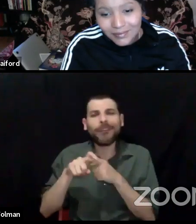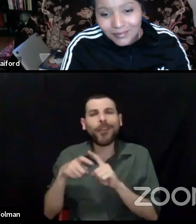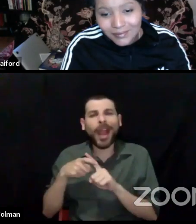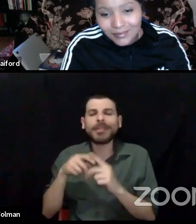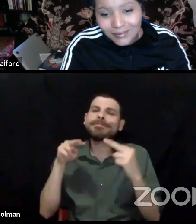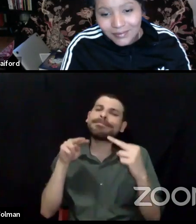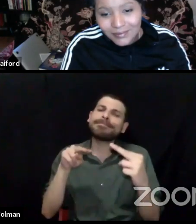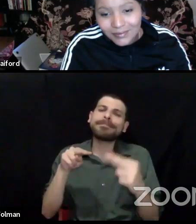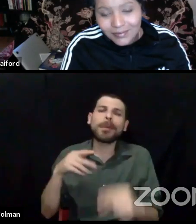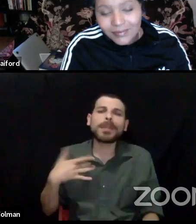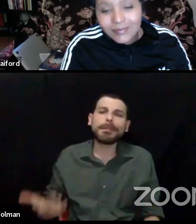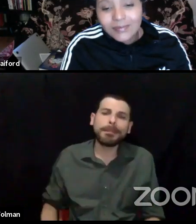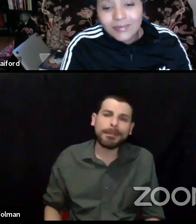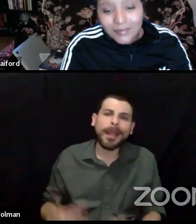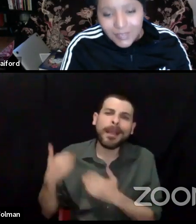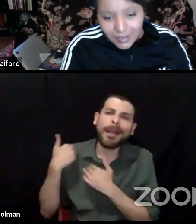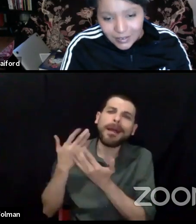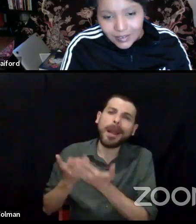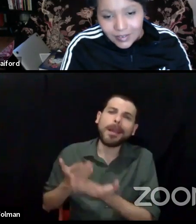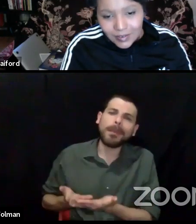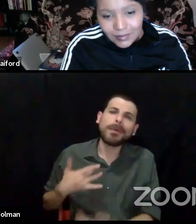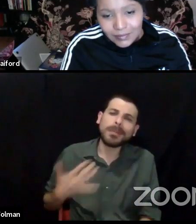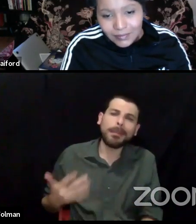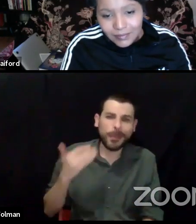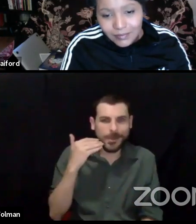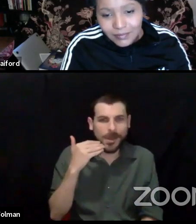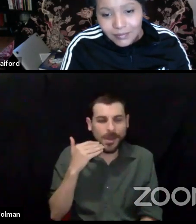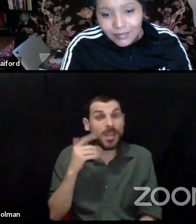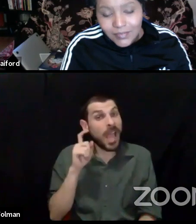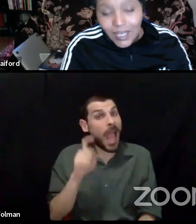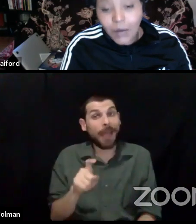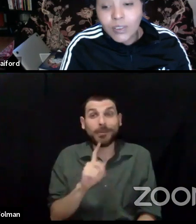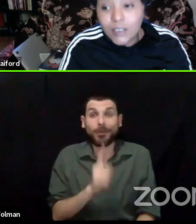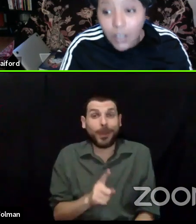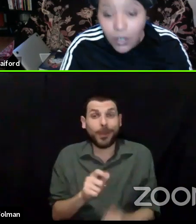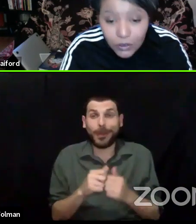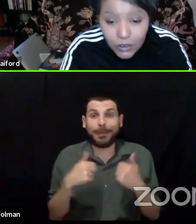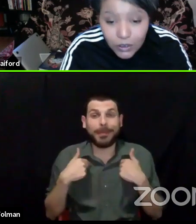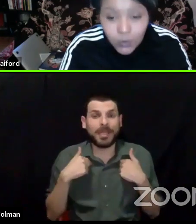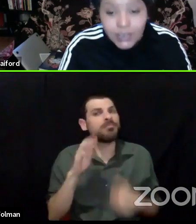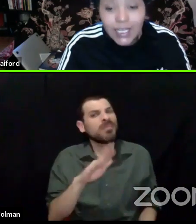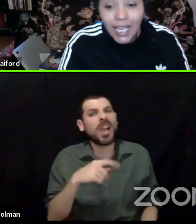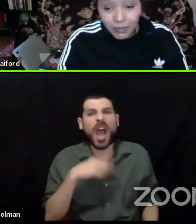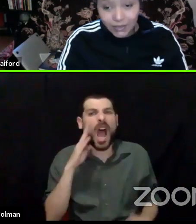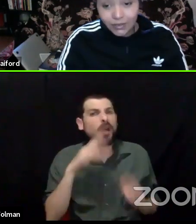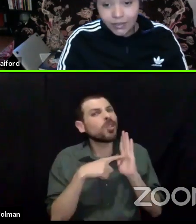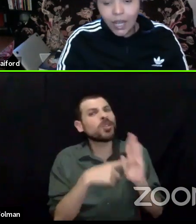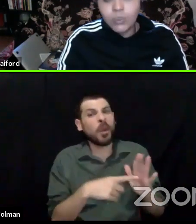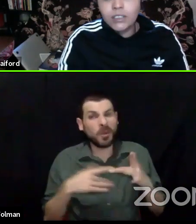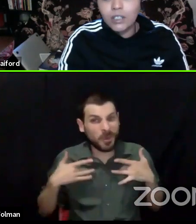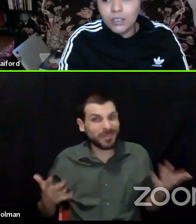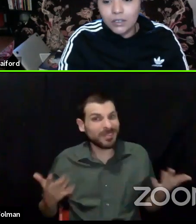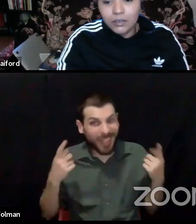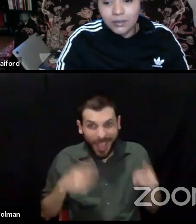a conversation, and you would tell me something real, and I would show you what's happening.